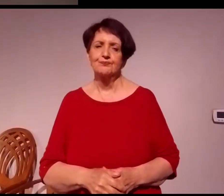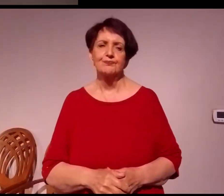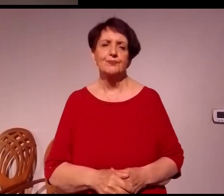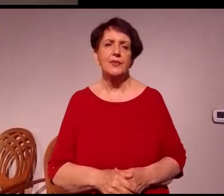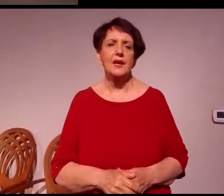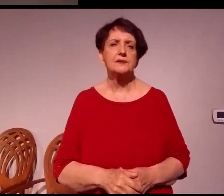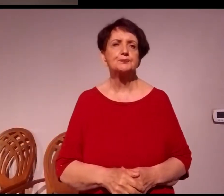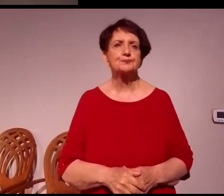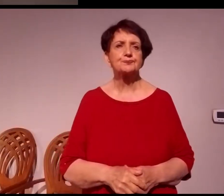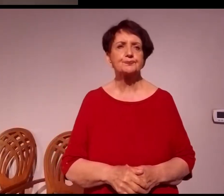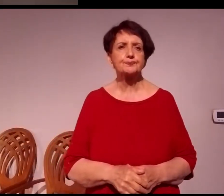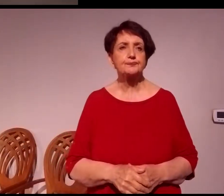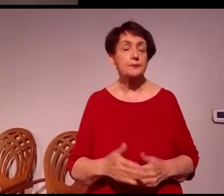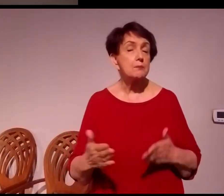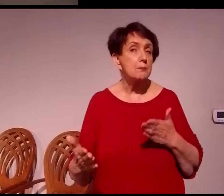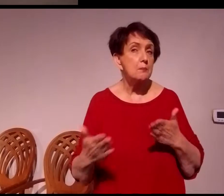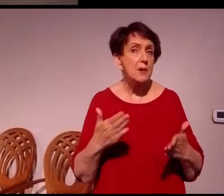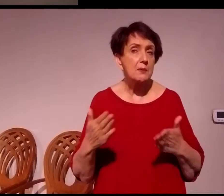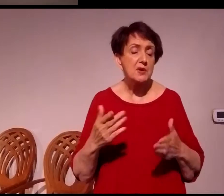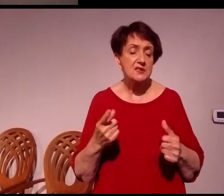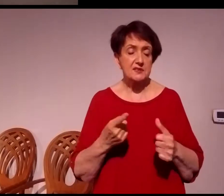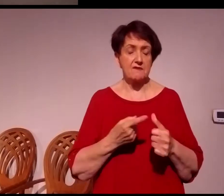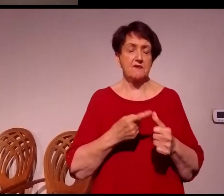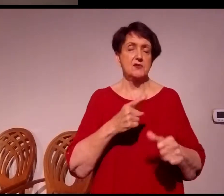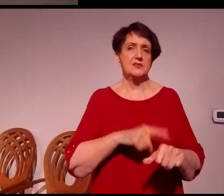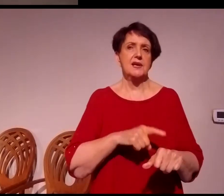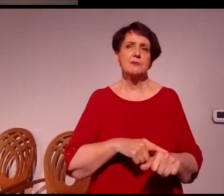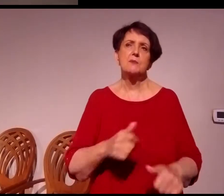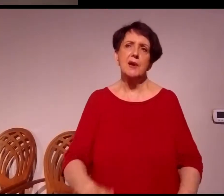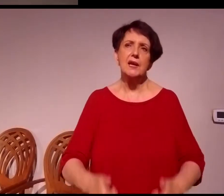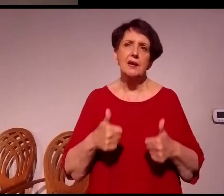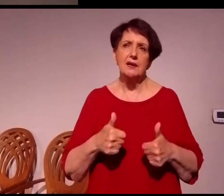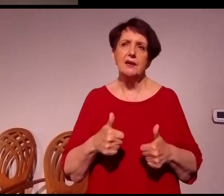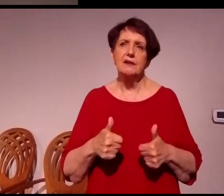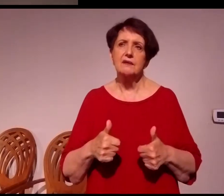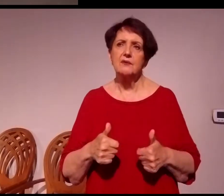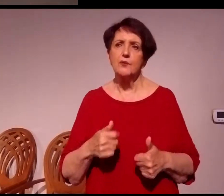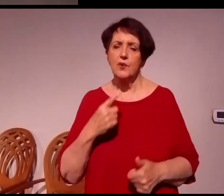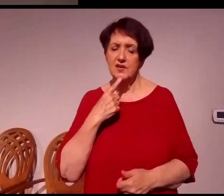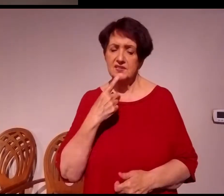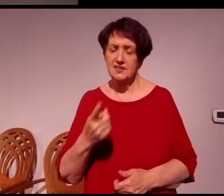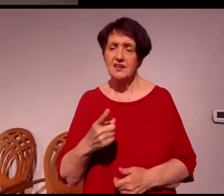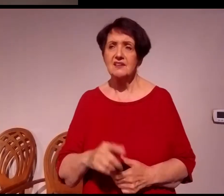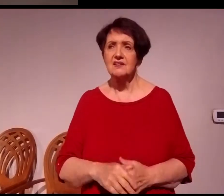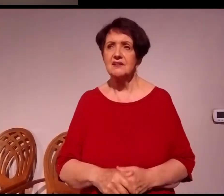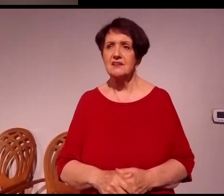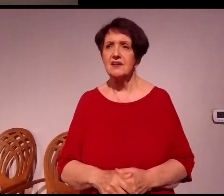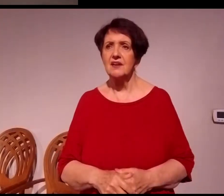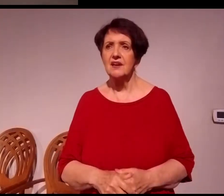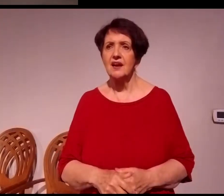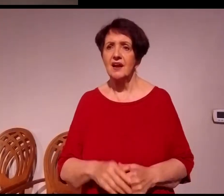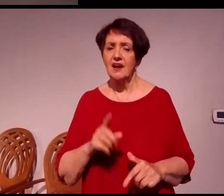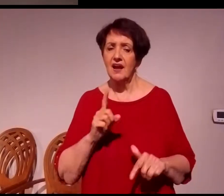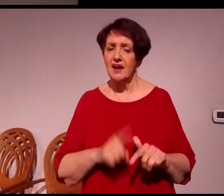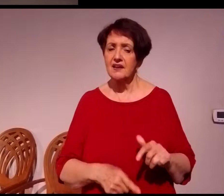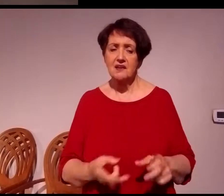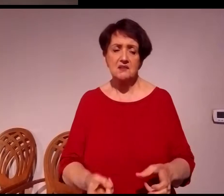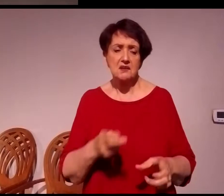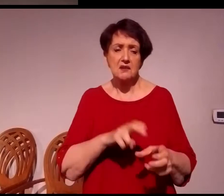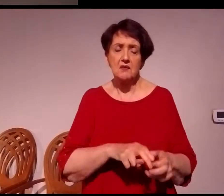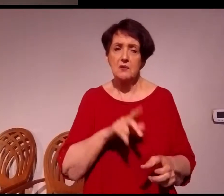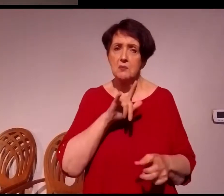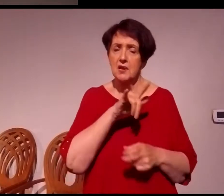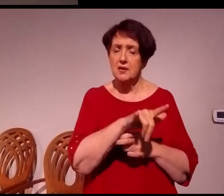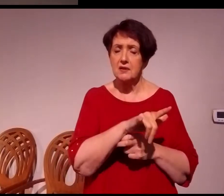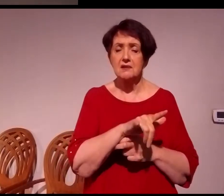And it might be the first time in my life where I said, I can't get on the plane. I'm going to